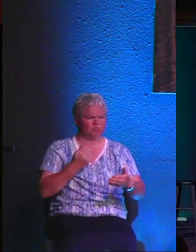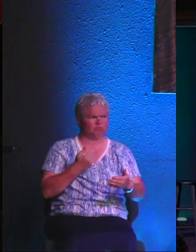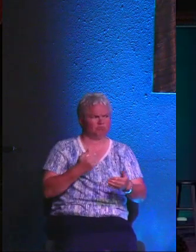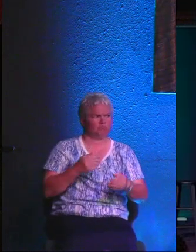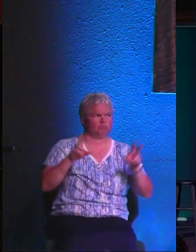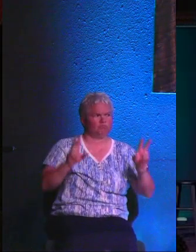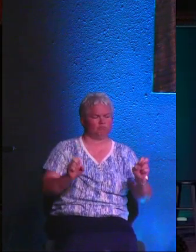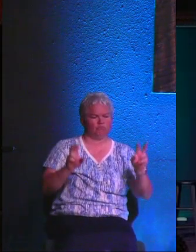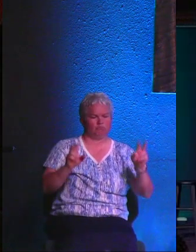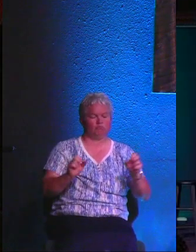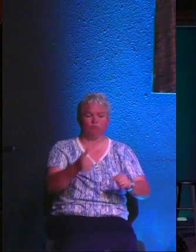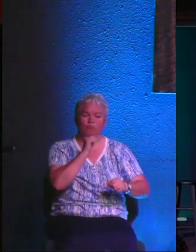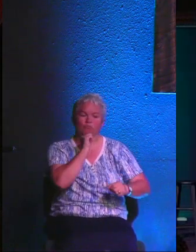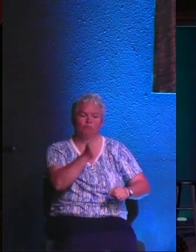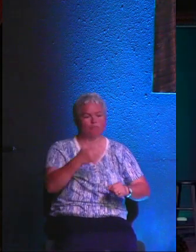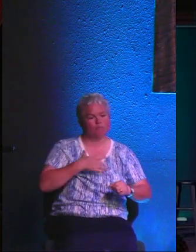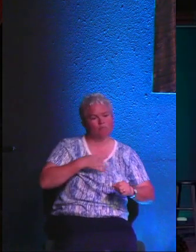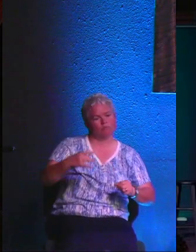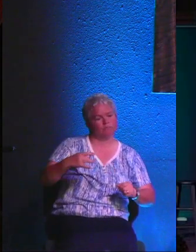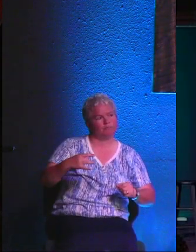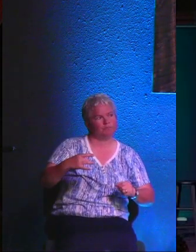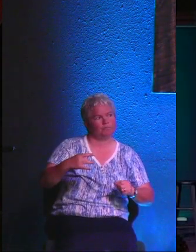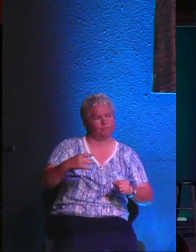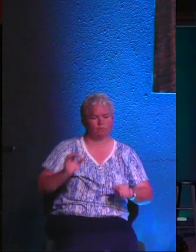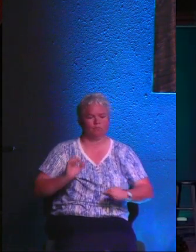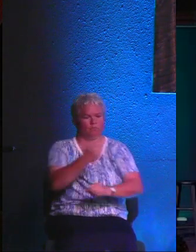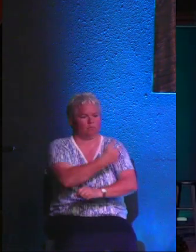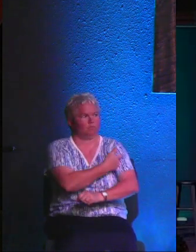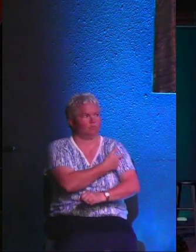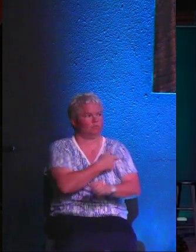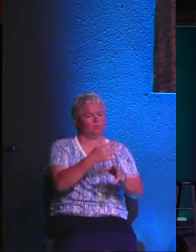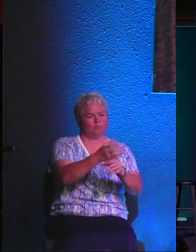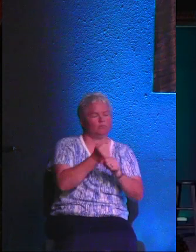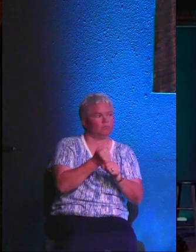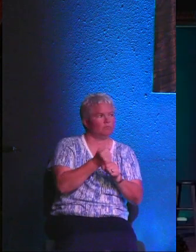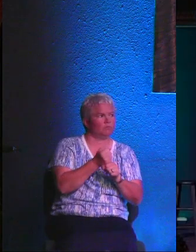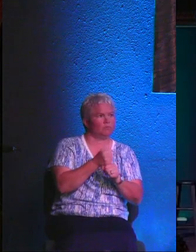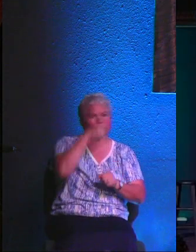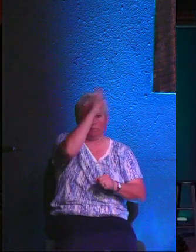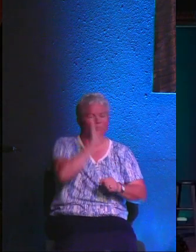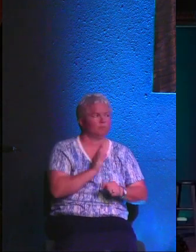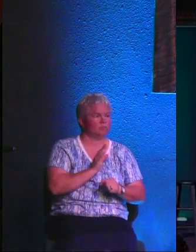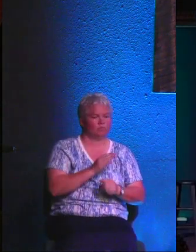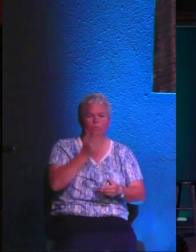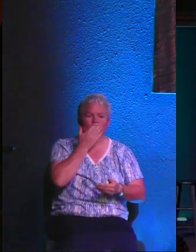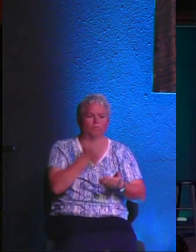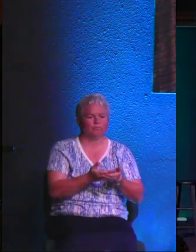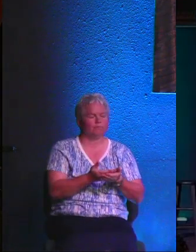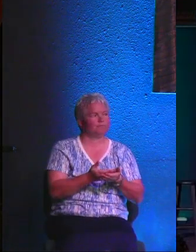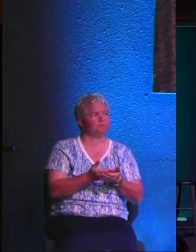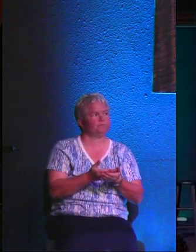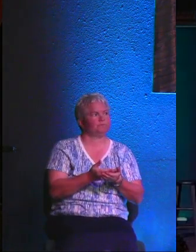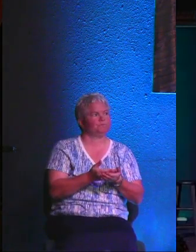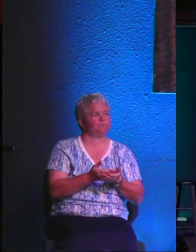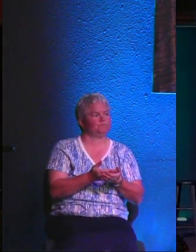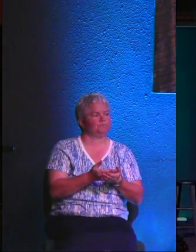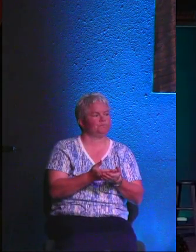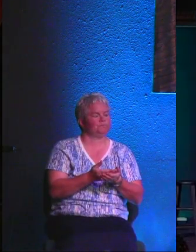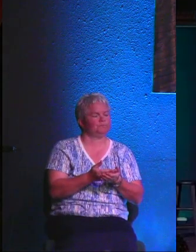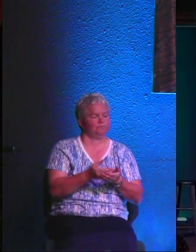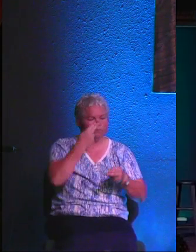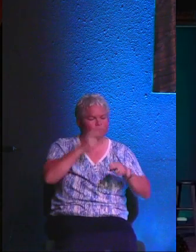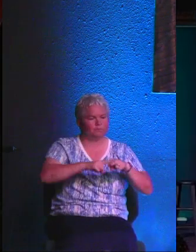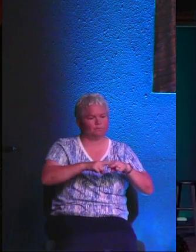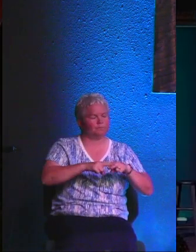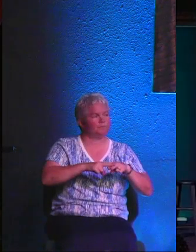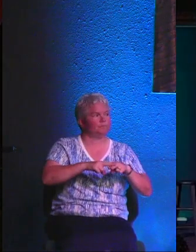The enemy does not like that. And we get the brunt of it, but God is good. And we